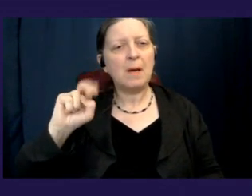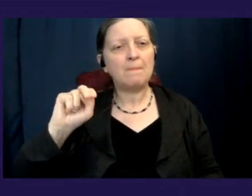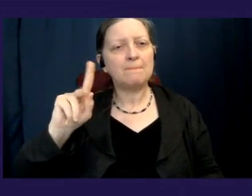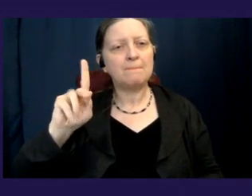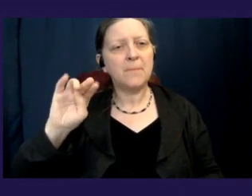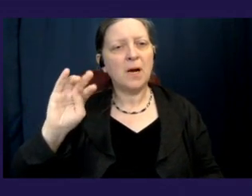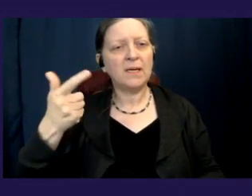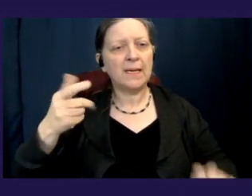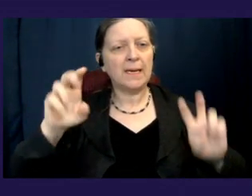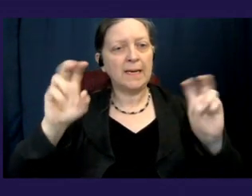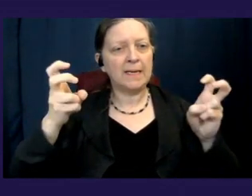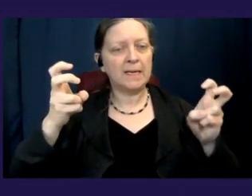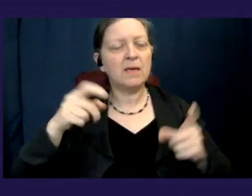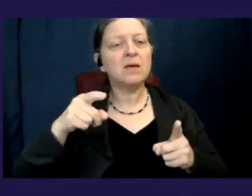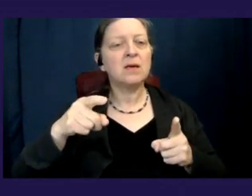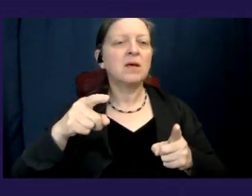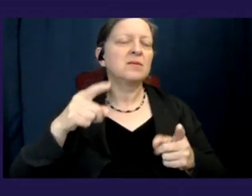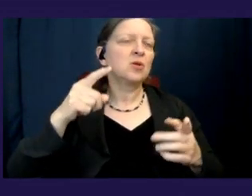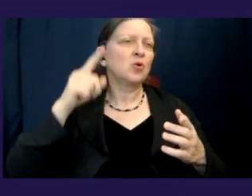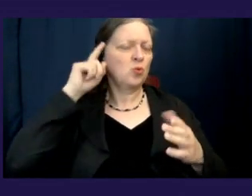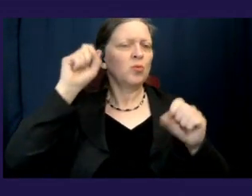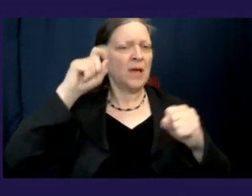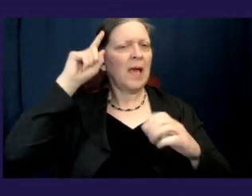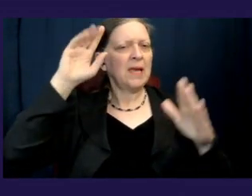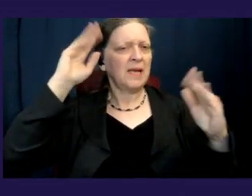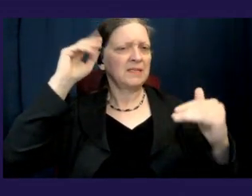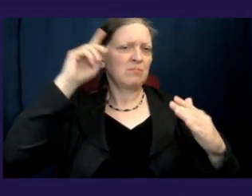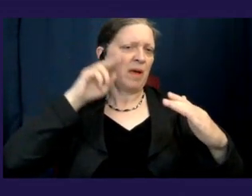and you can anticipate, we know with